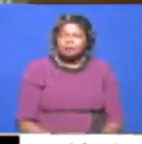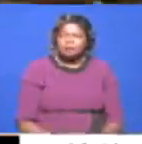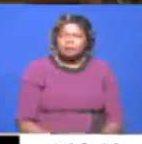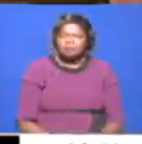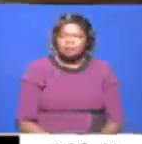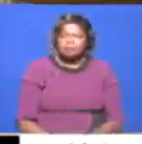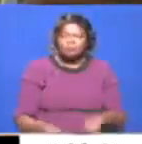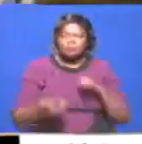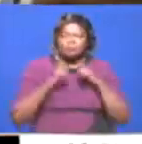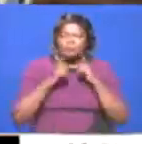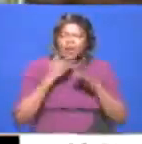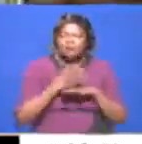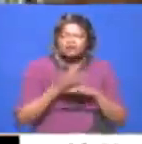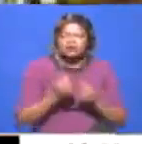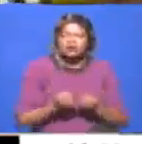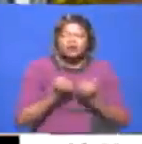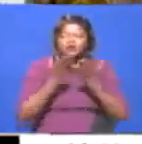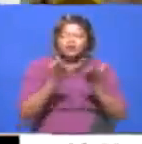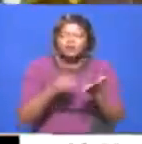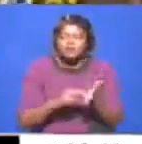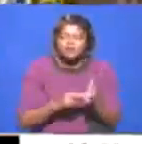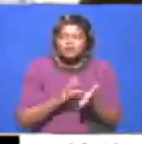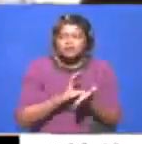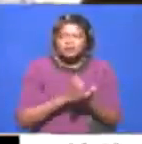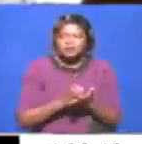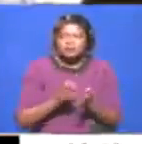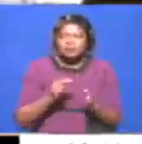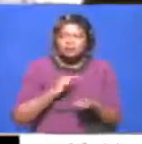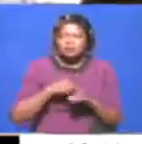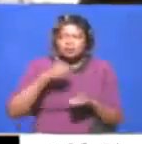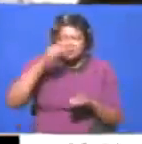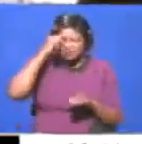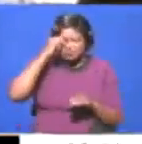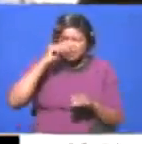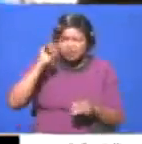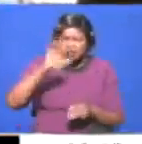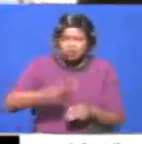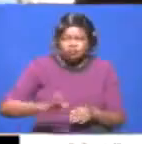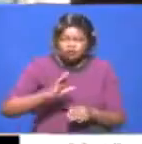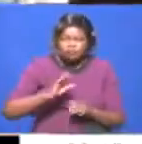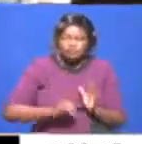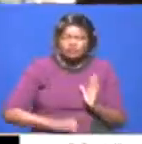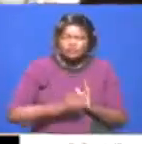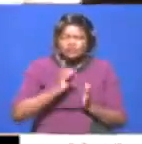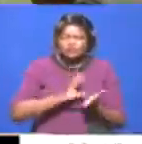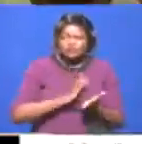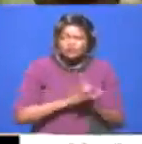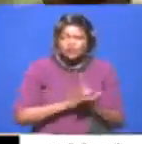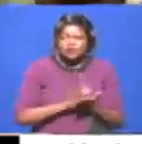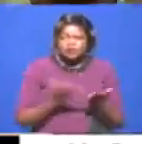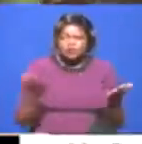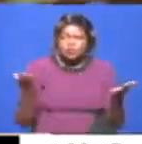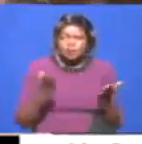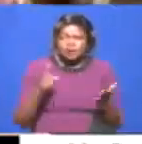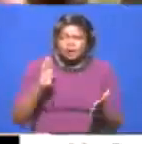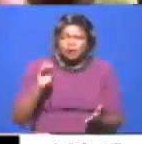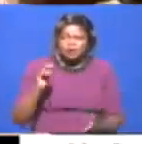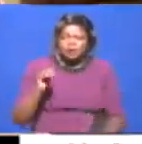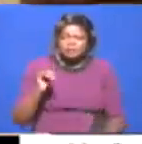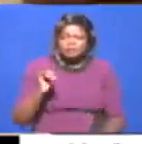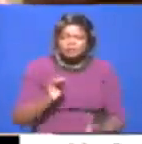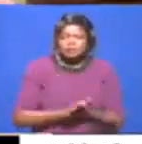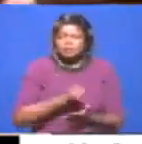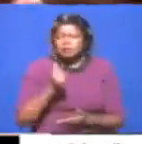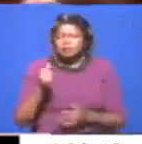Speaking after handing over projects funded by National Government Constituency Development Fund at Bahati and Yembe Primary Schools